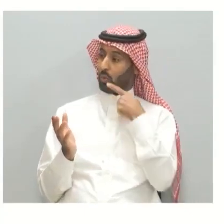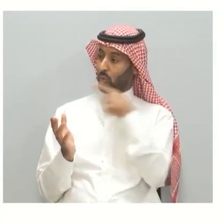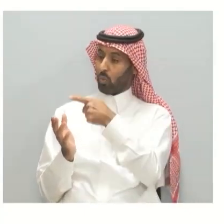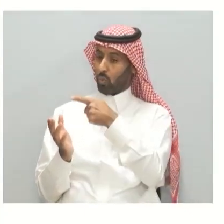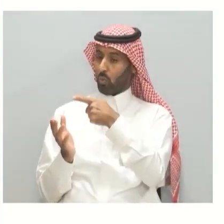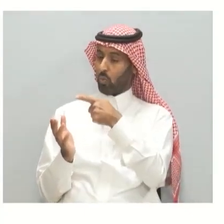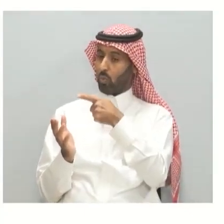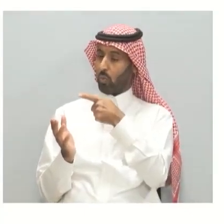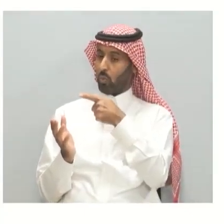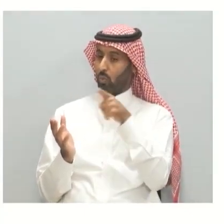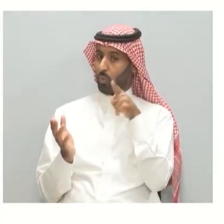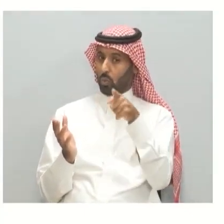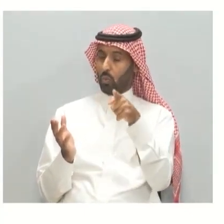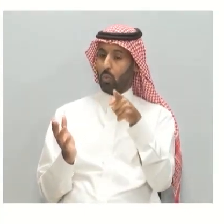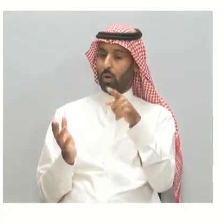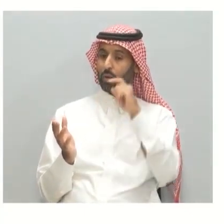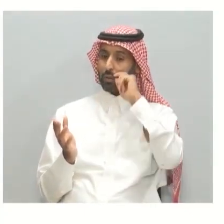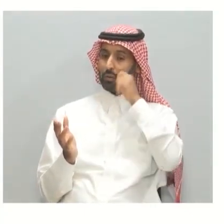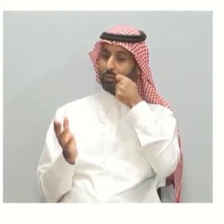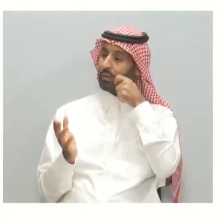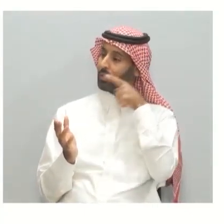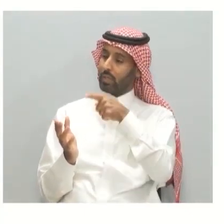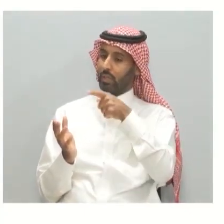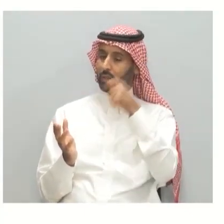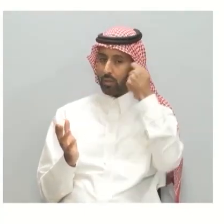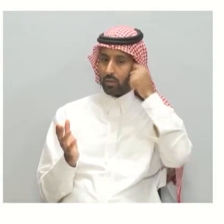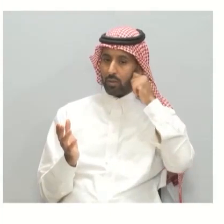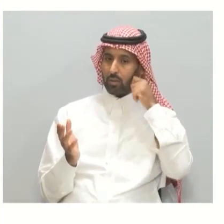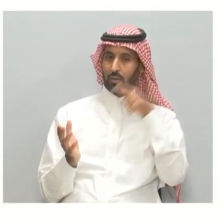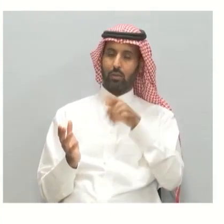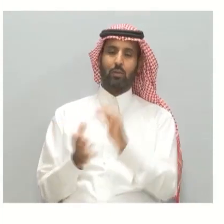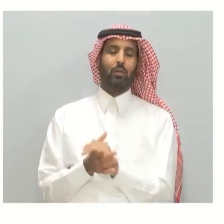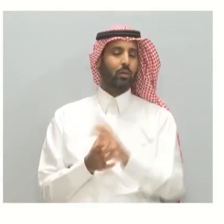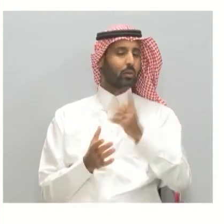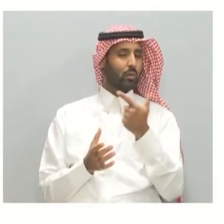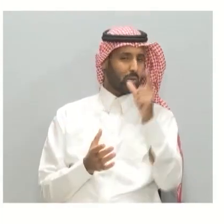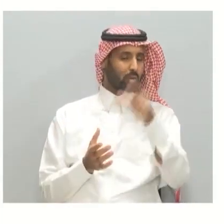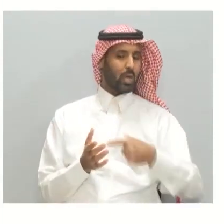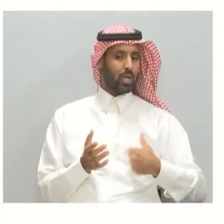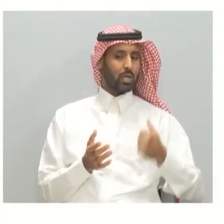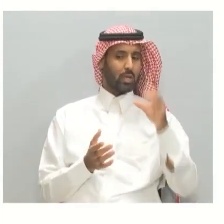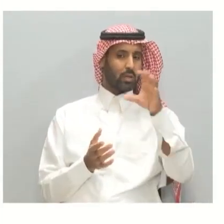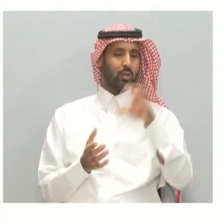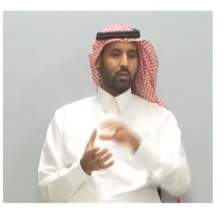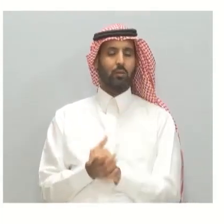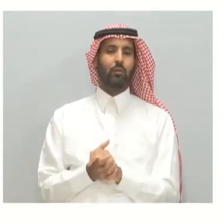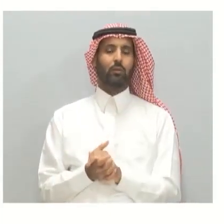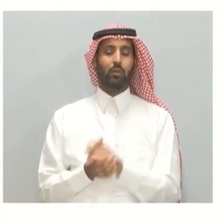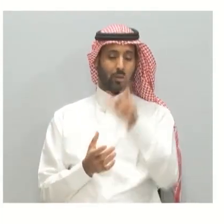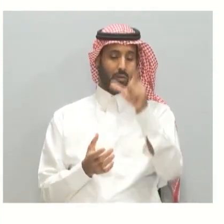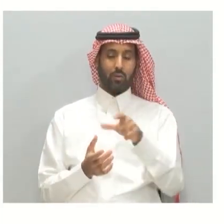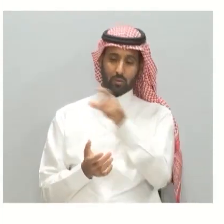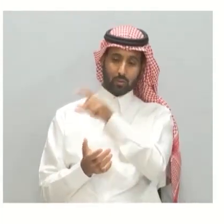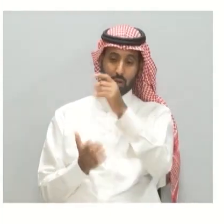or she, and so on. So look at the essay again and write which person is used in each